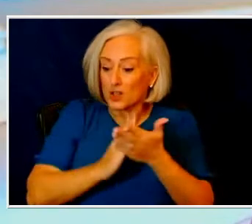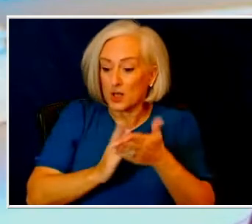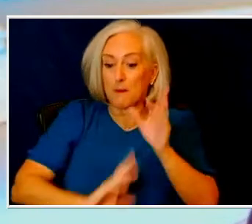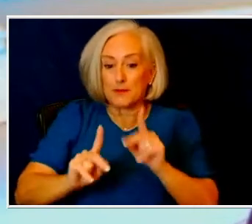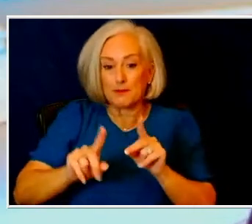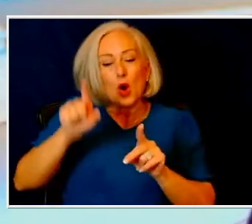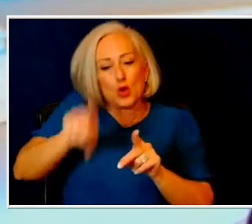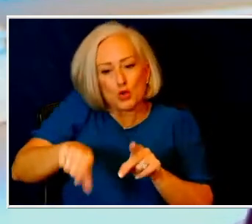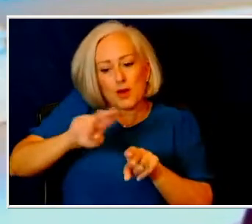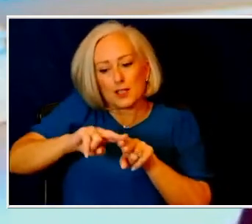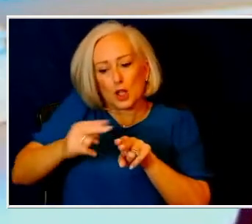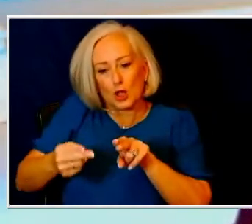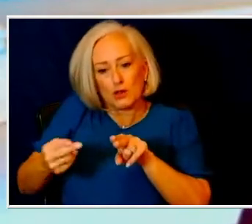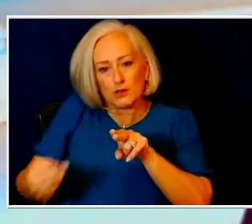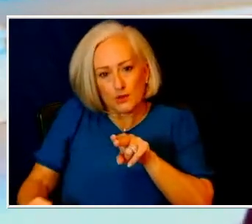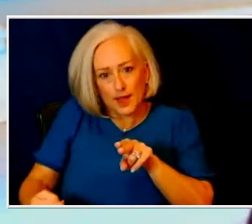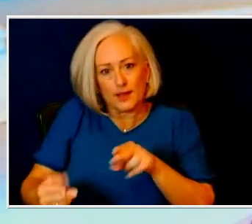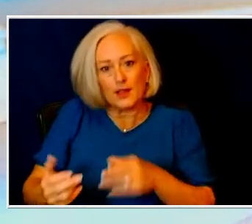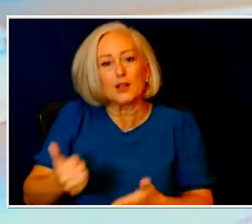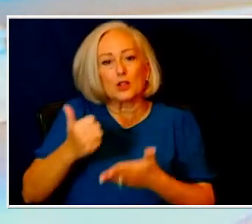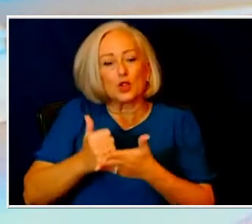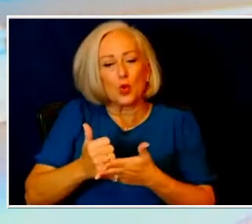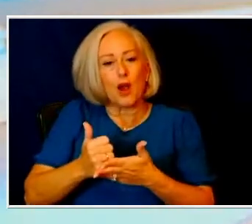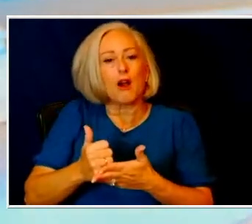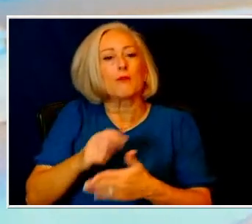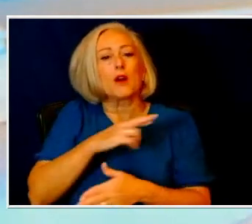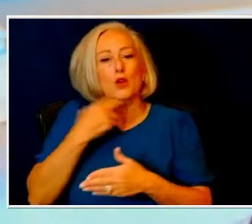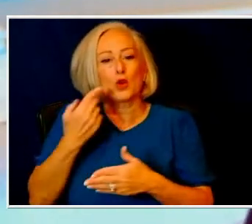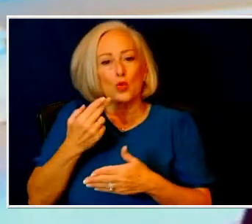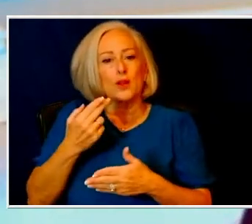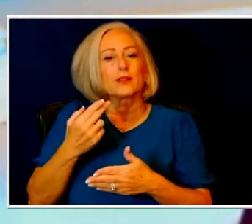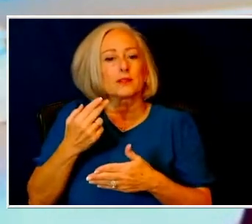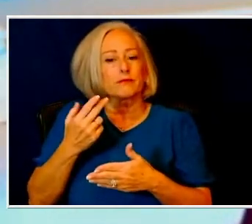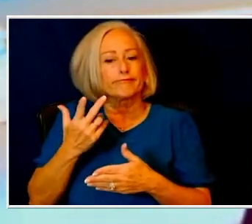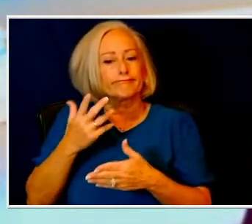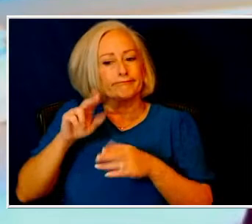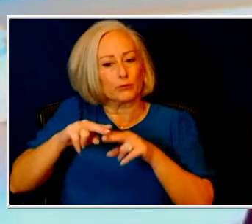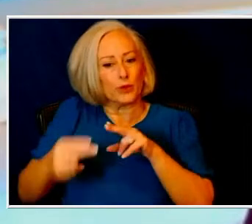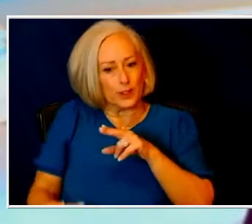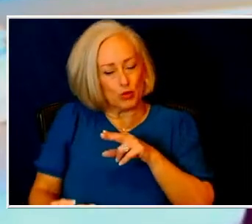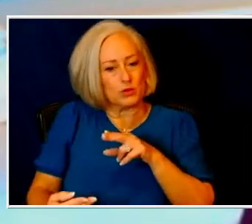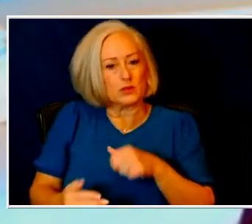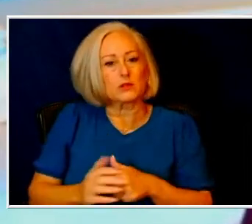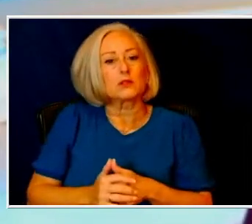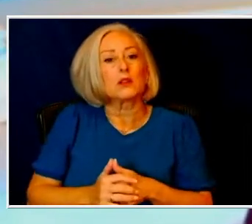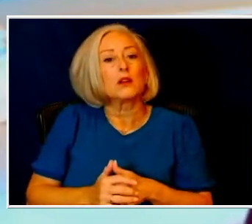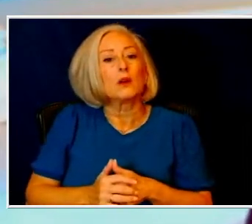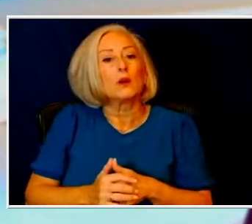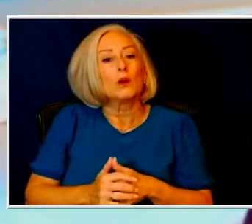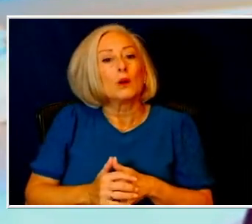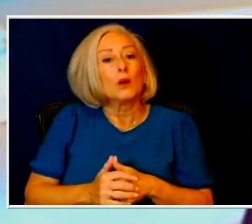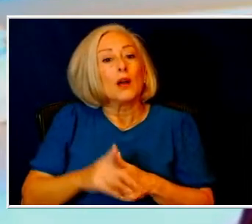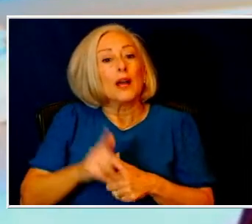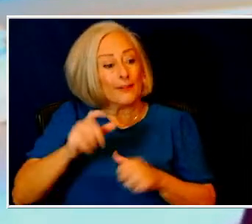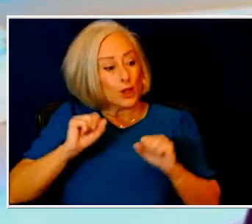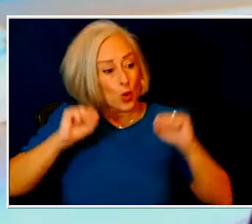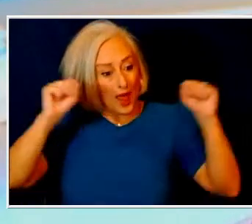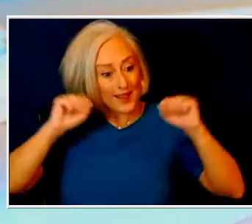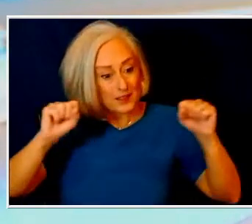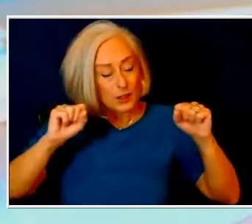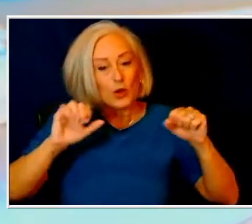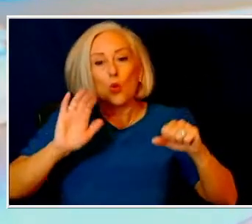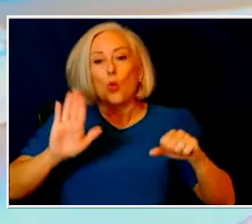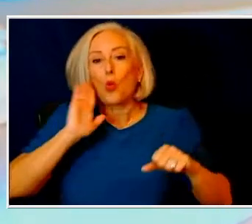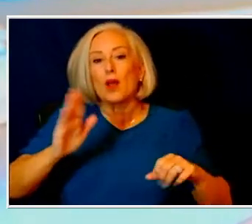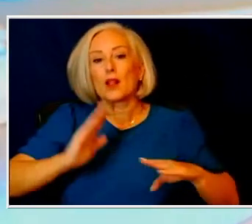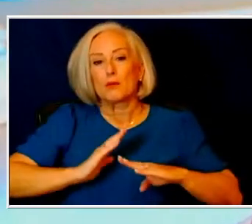I also want to highlight that being active and regular exercise also helps to prevent weight gain and prevent these things from